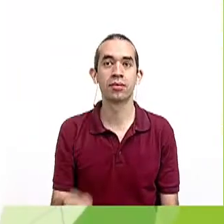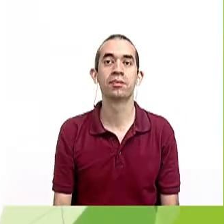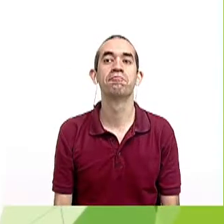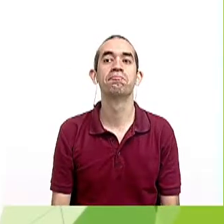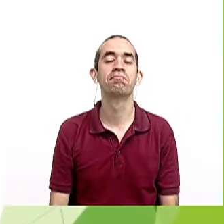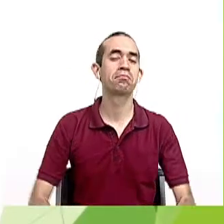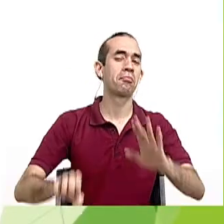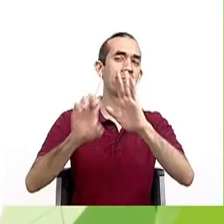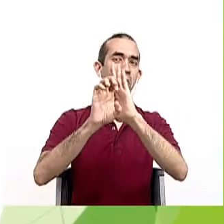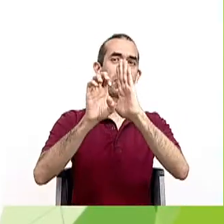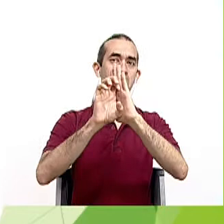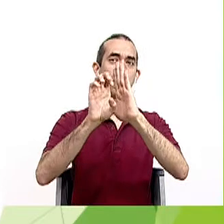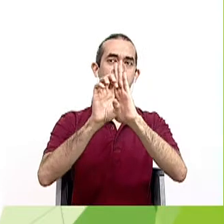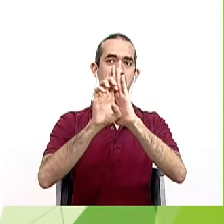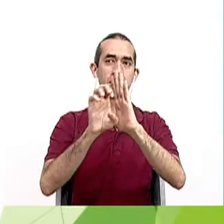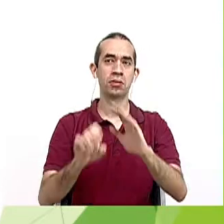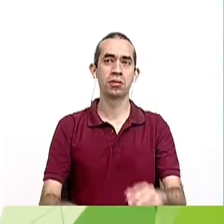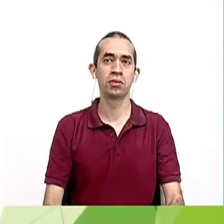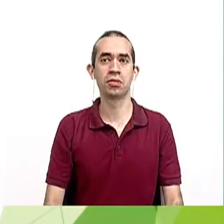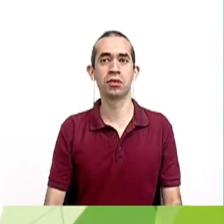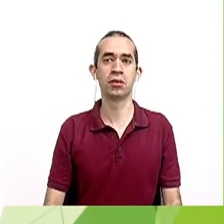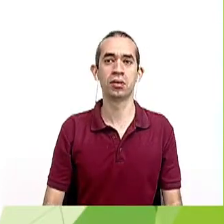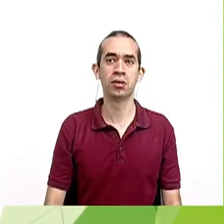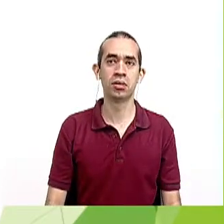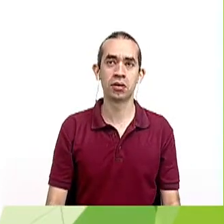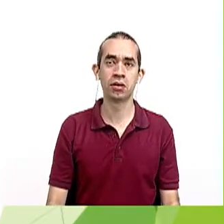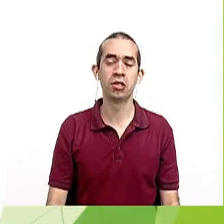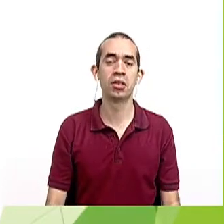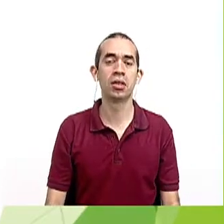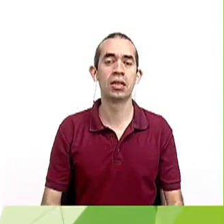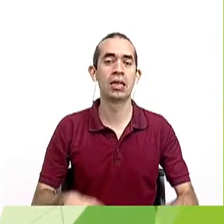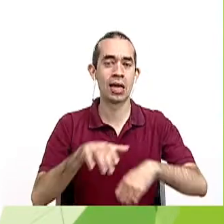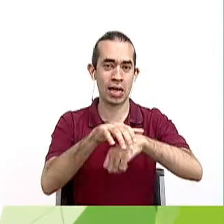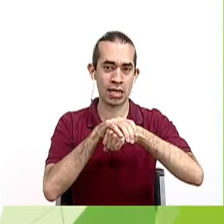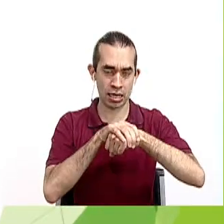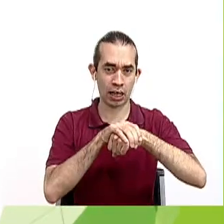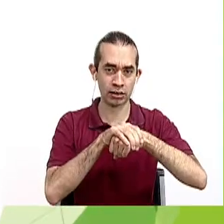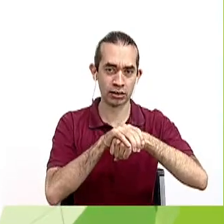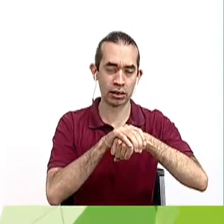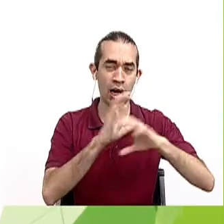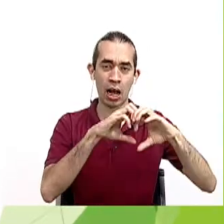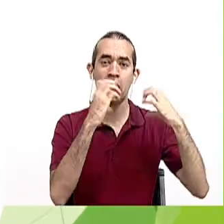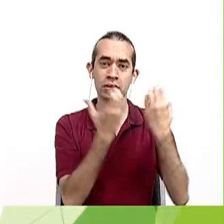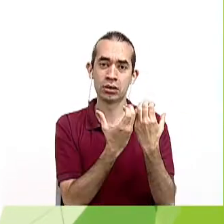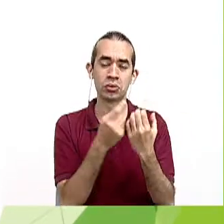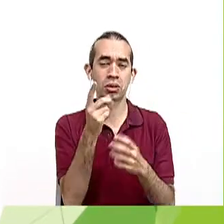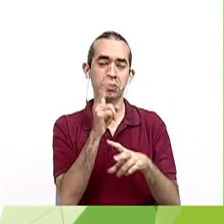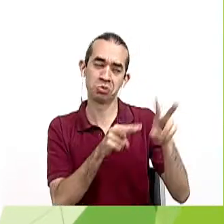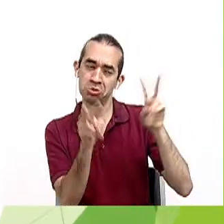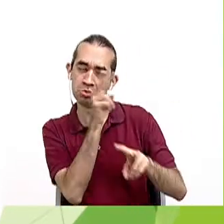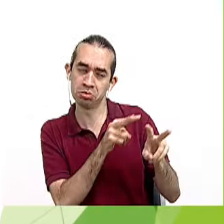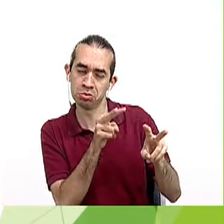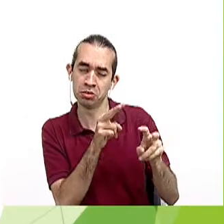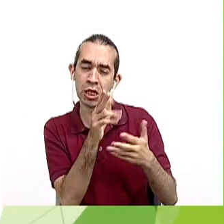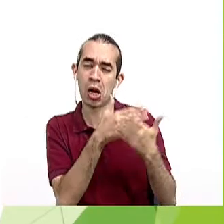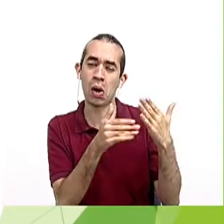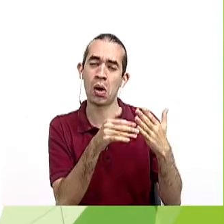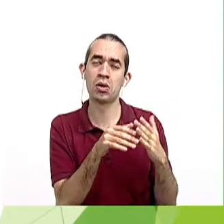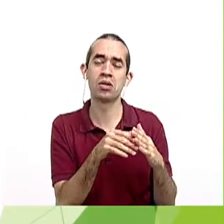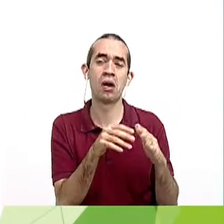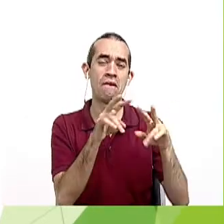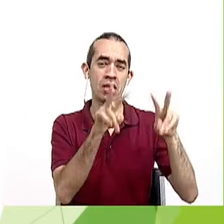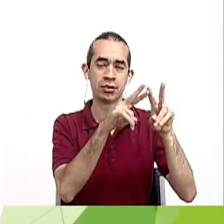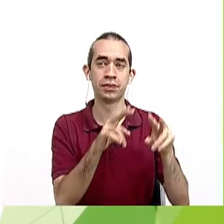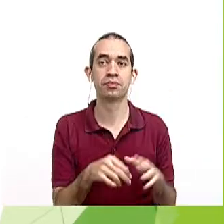Let's imagine you are reviewing some family values in the English lesson. As part of it, your English